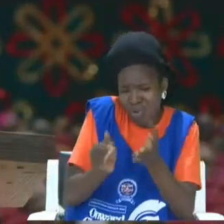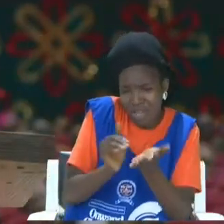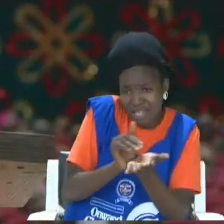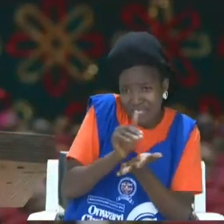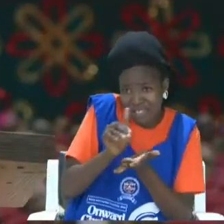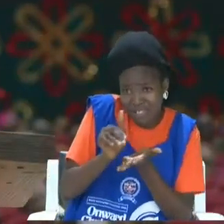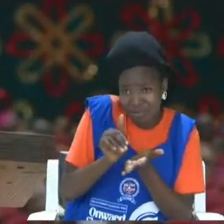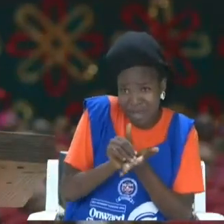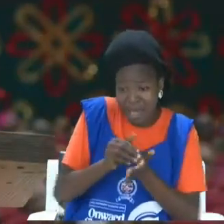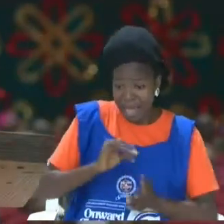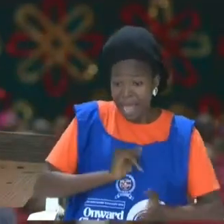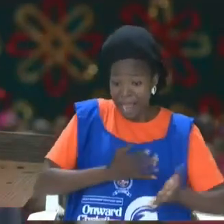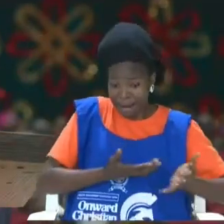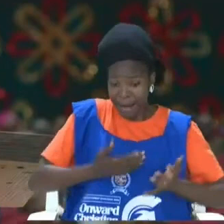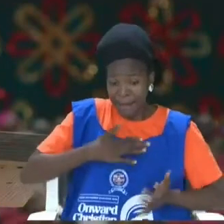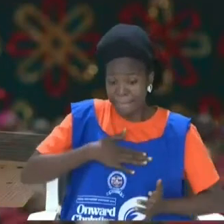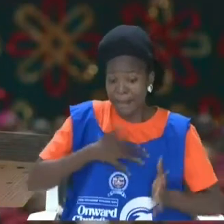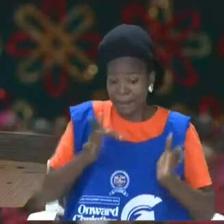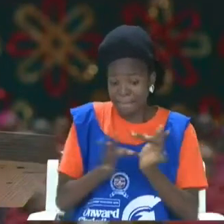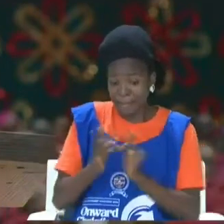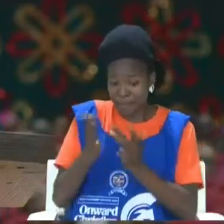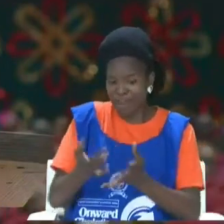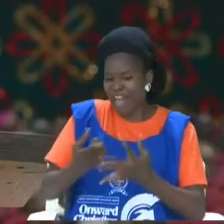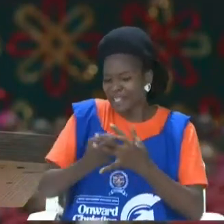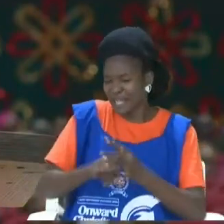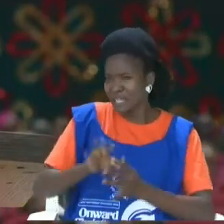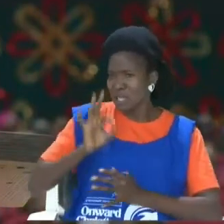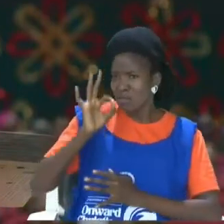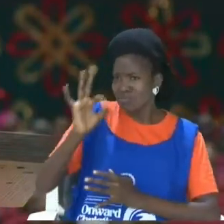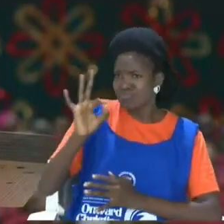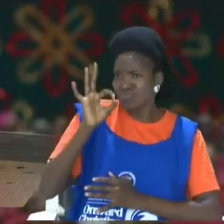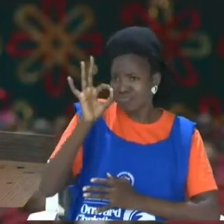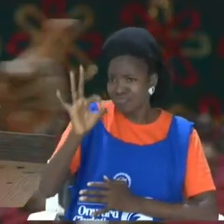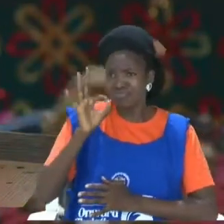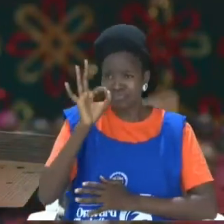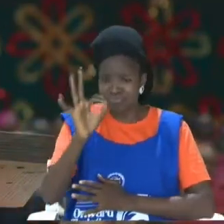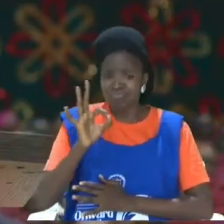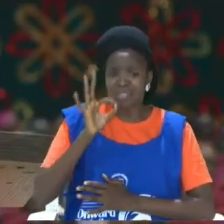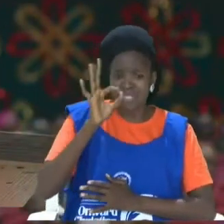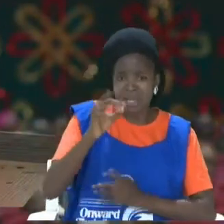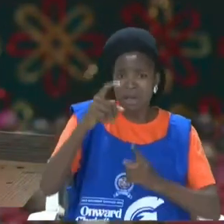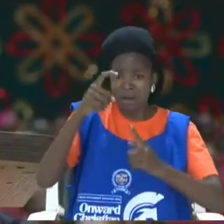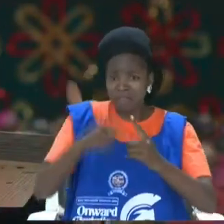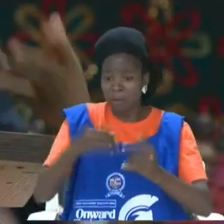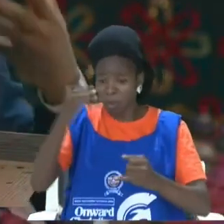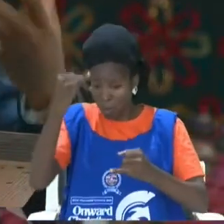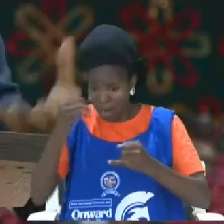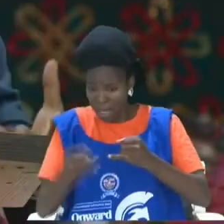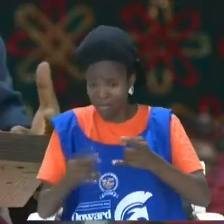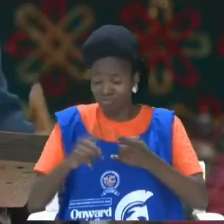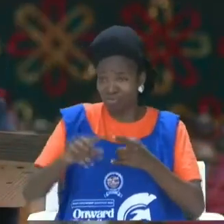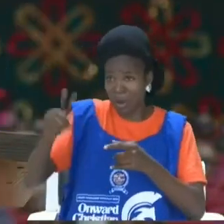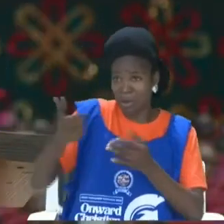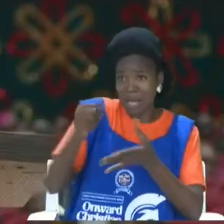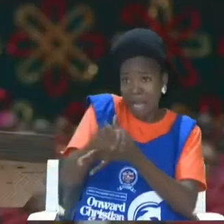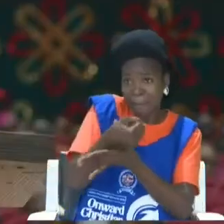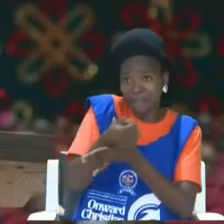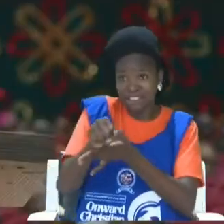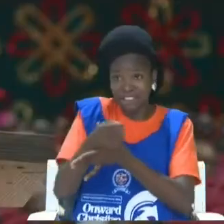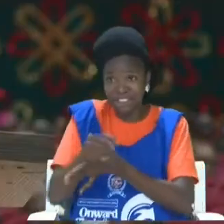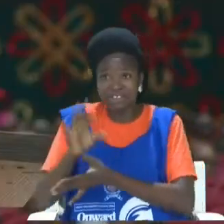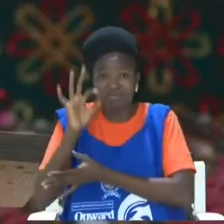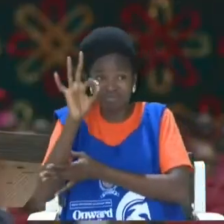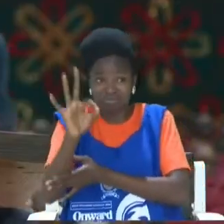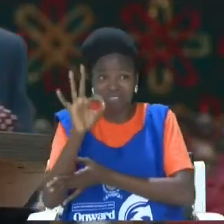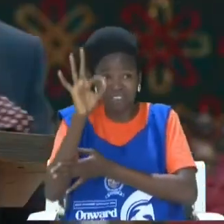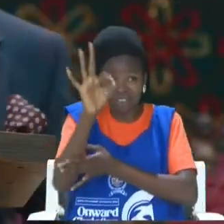took my Bible and I began to preach from one end of the corridor to the other, and I was sharing the gospel of Jesus